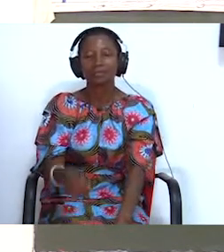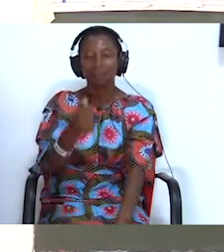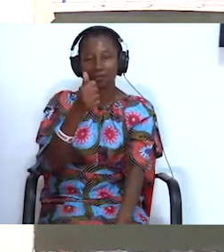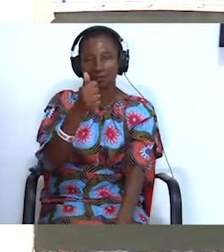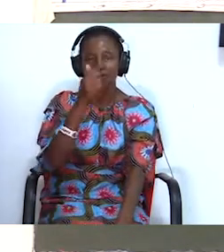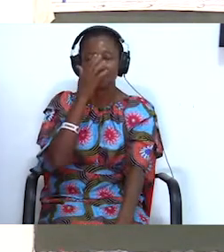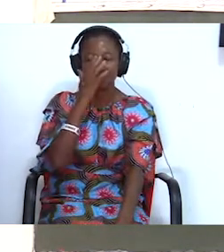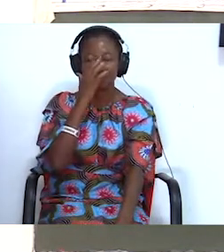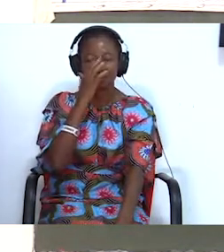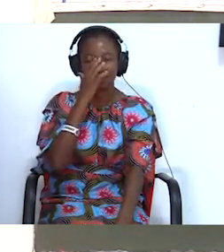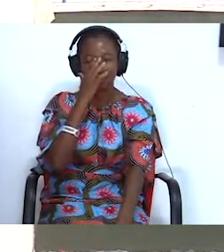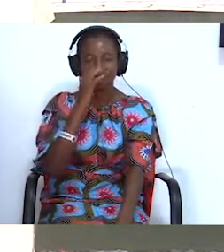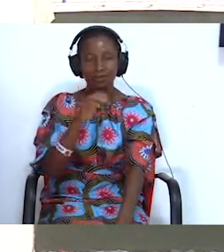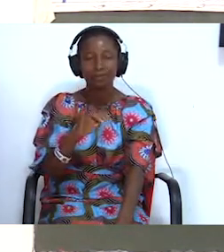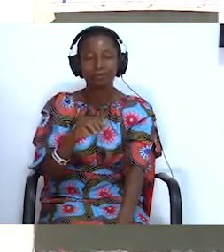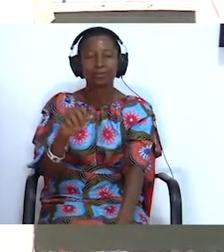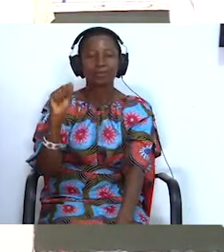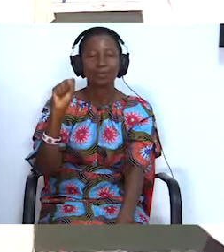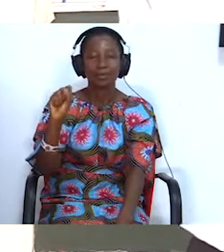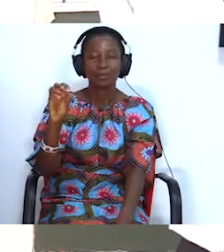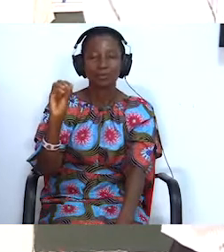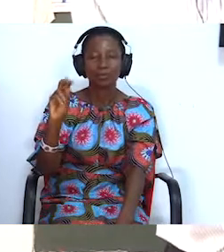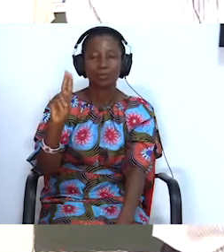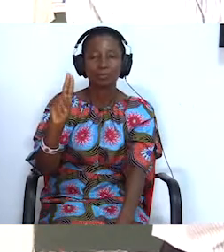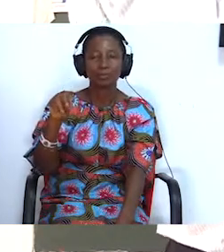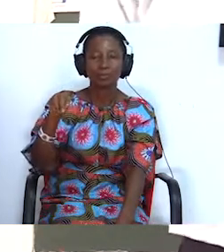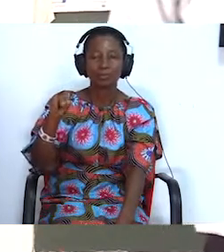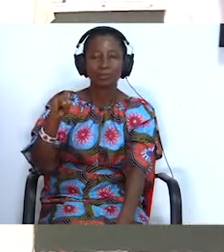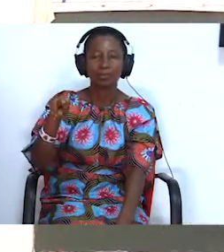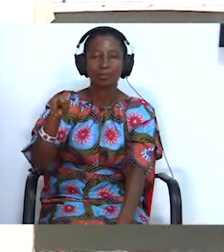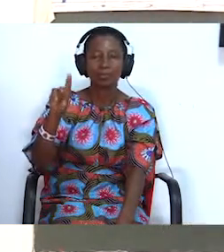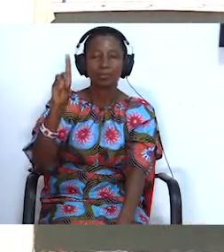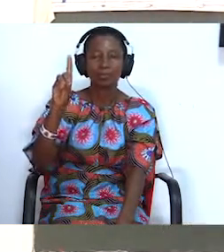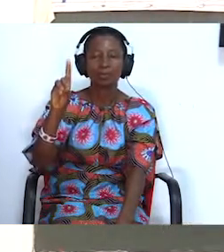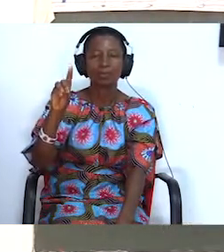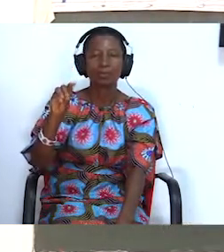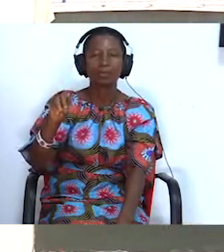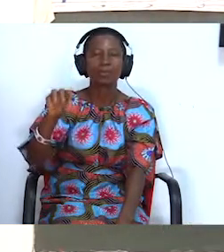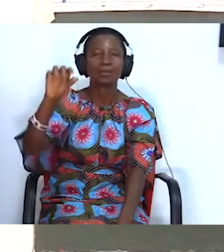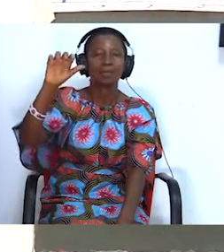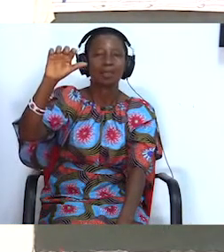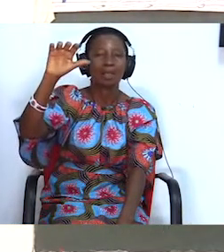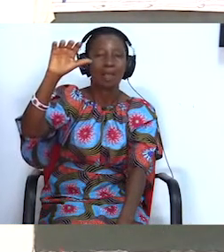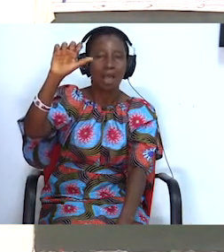Ah. Say it again. Ah. Very good.